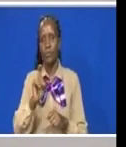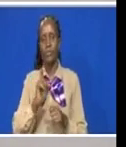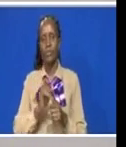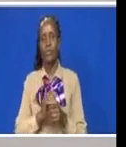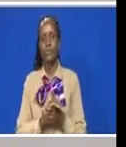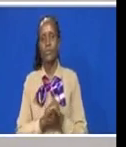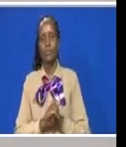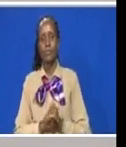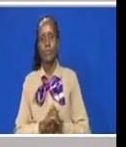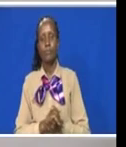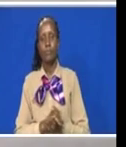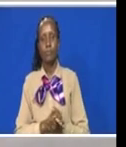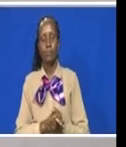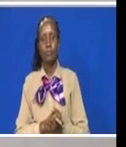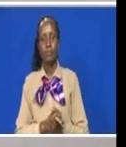in that particular